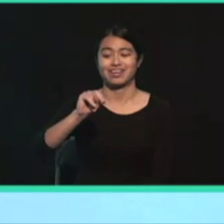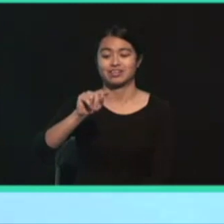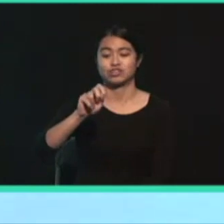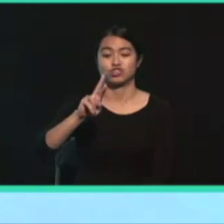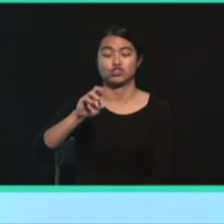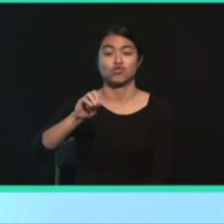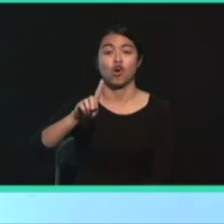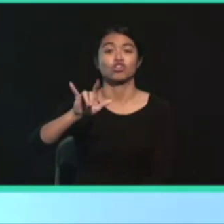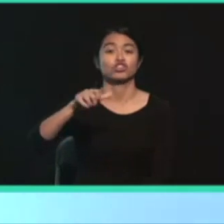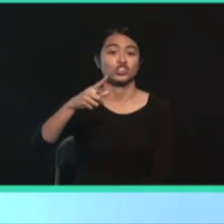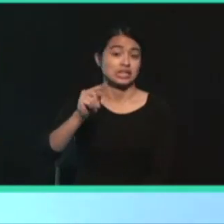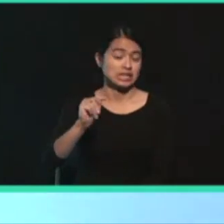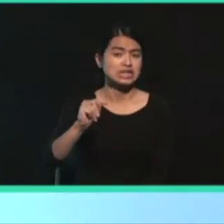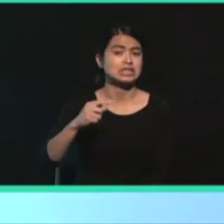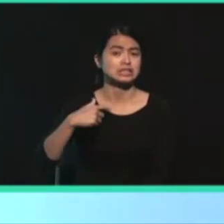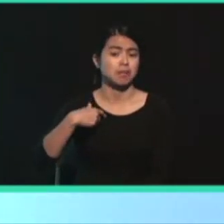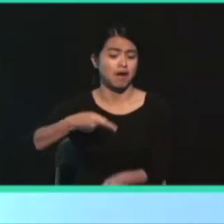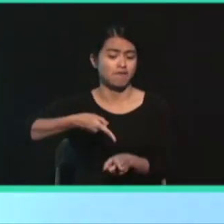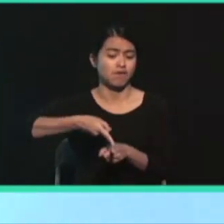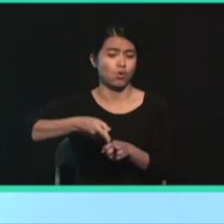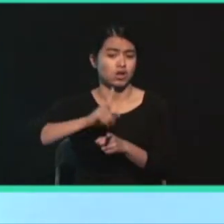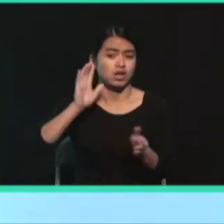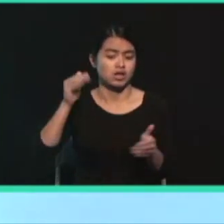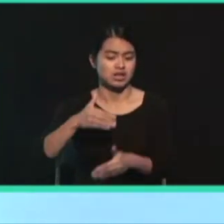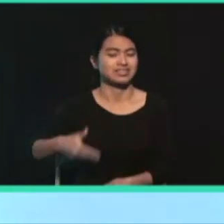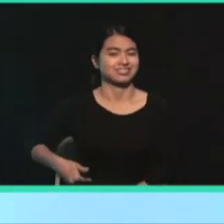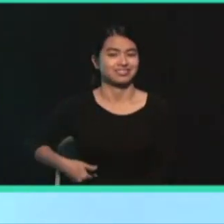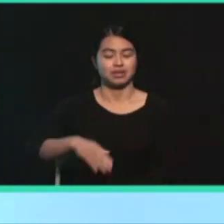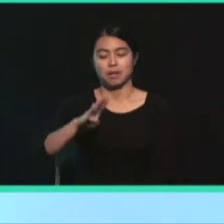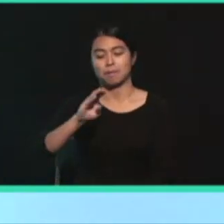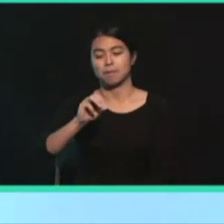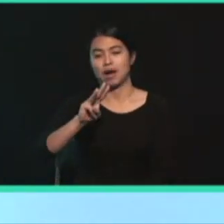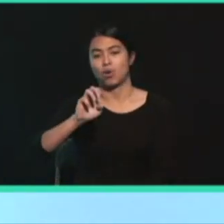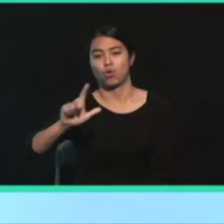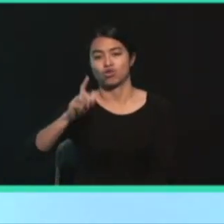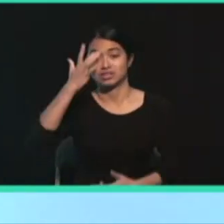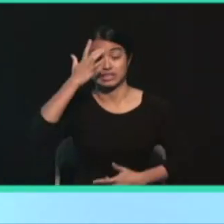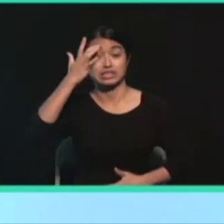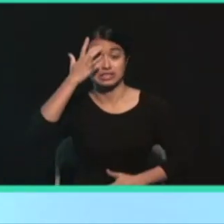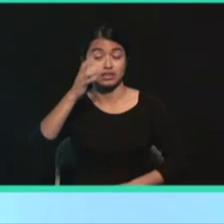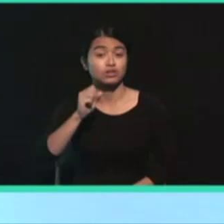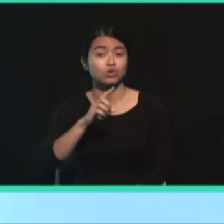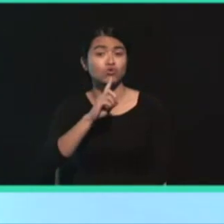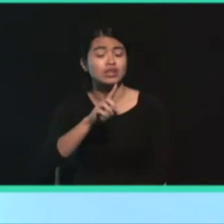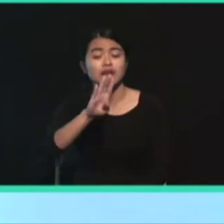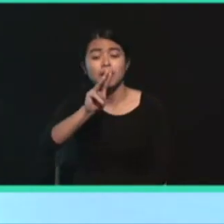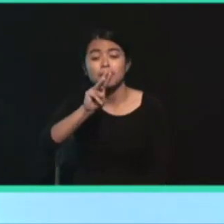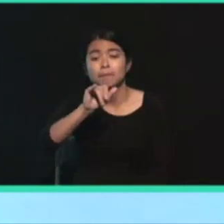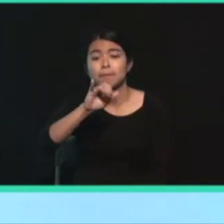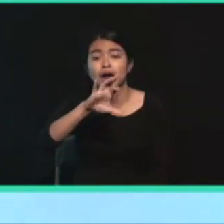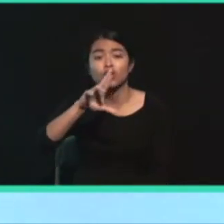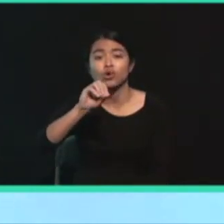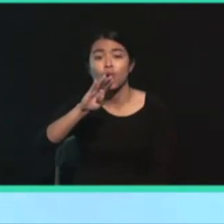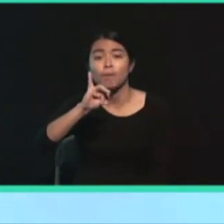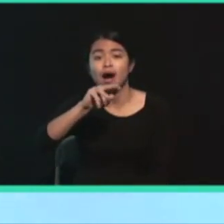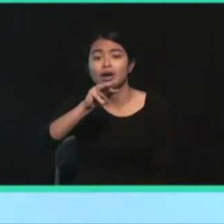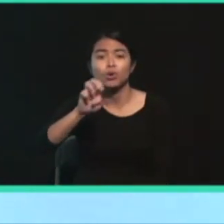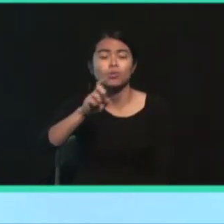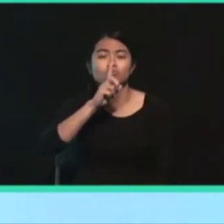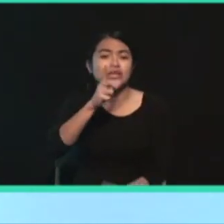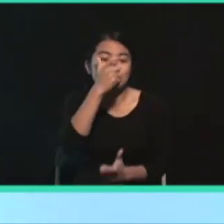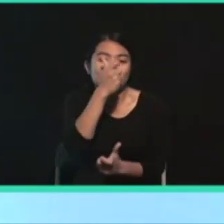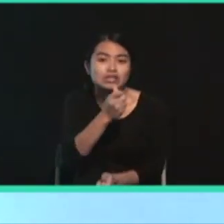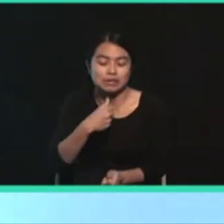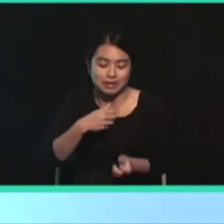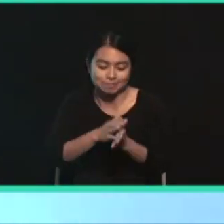inflammatory bowel diseases. So the topic of the microbiome is something that is very interesting for me. So I decided to talk to